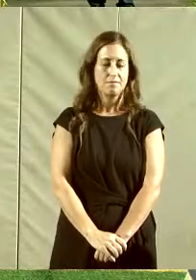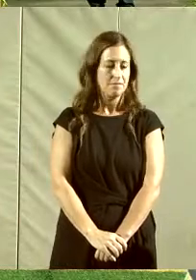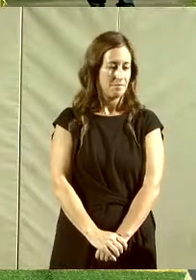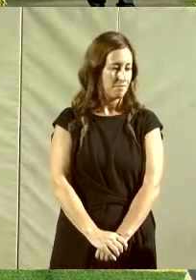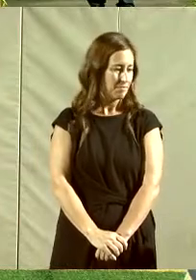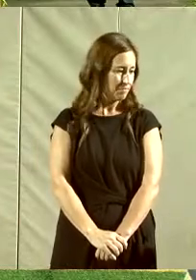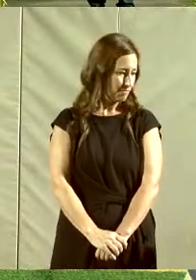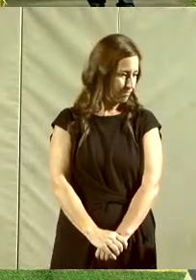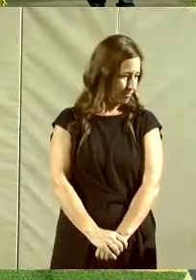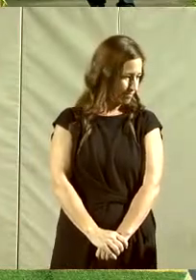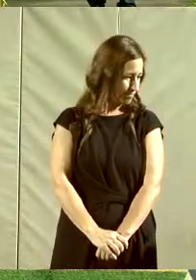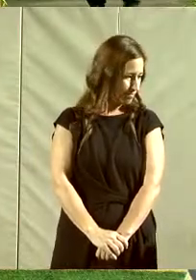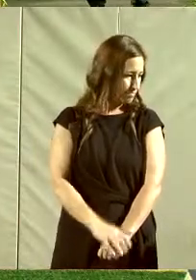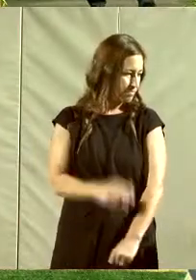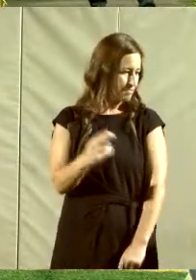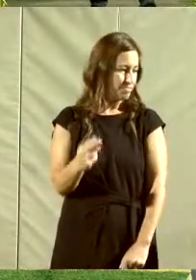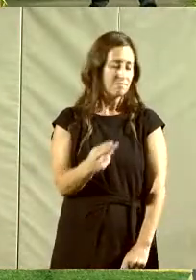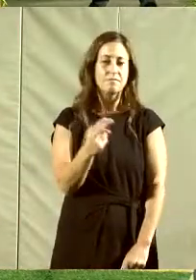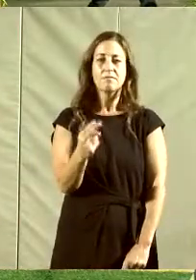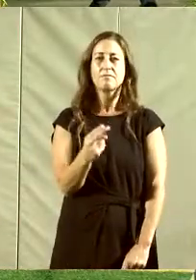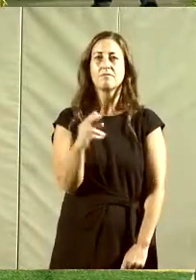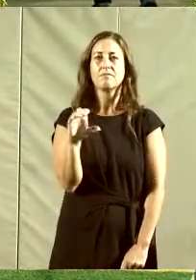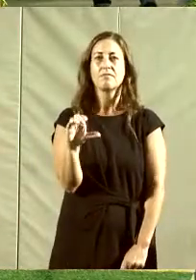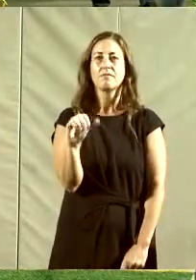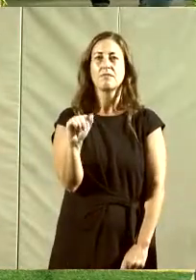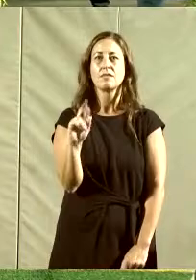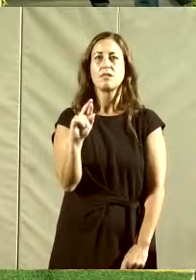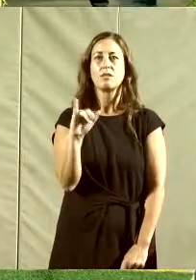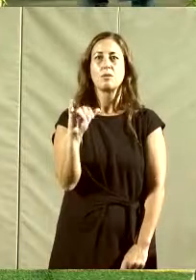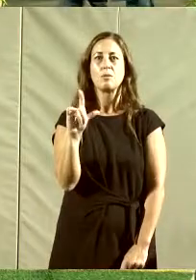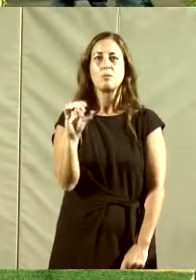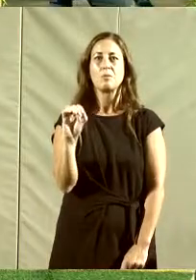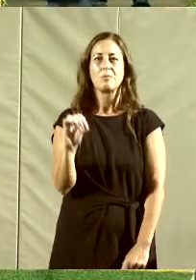Hayden Nicholas Carrillo.